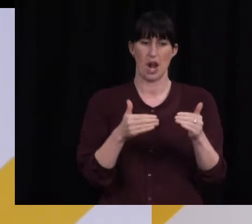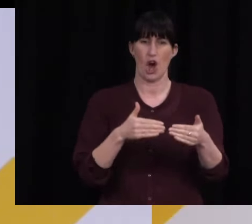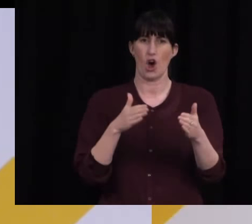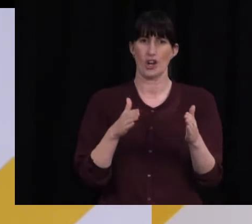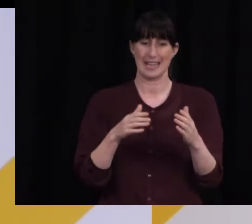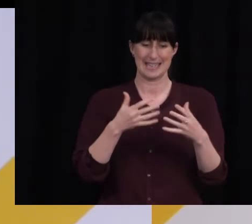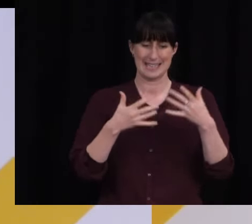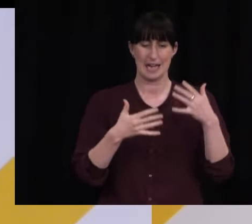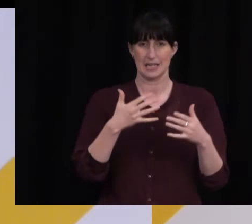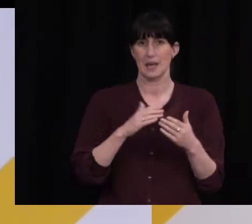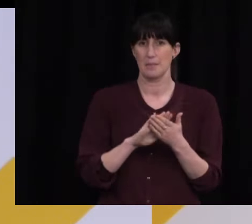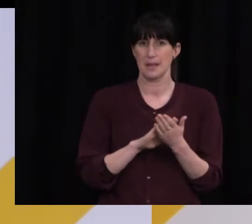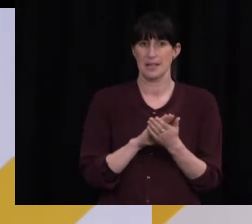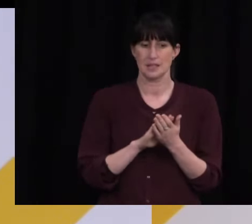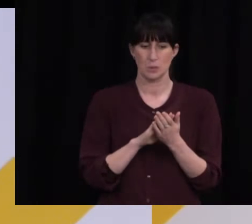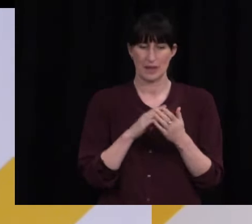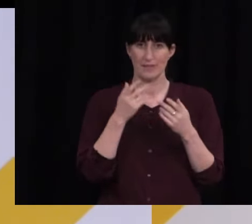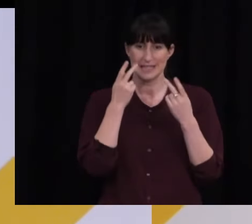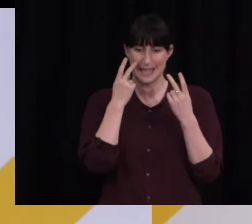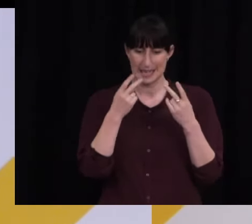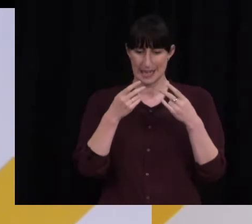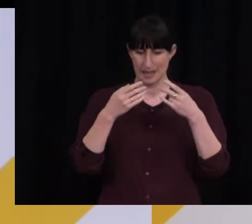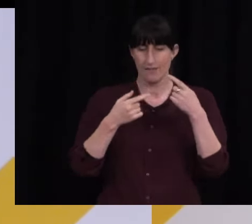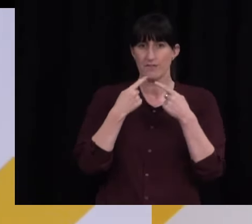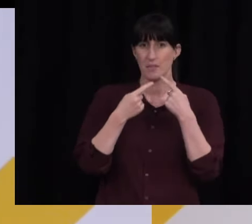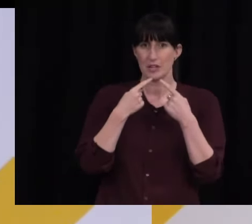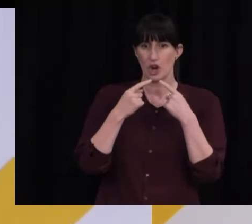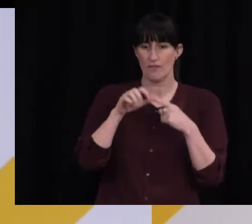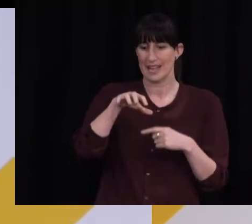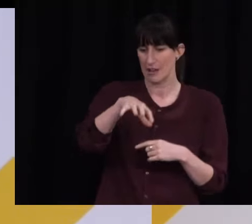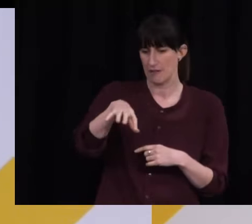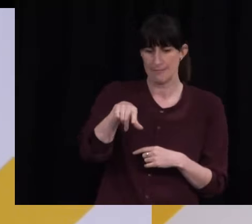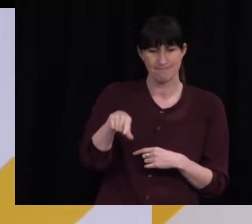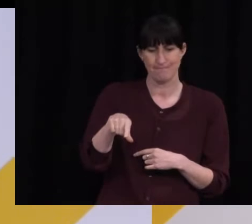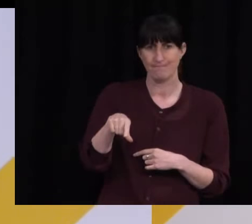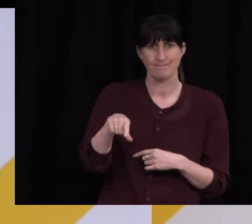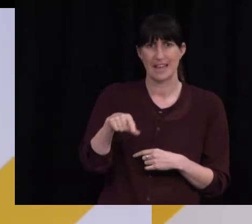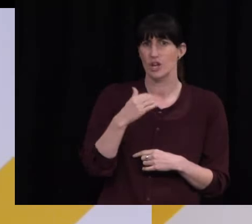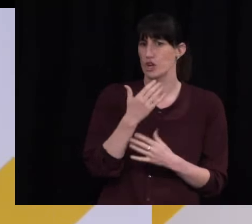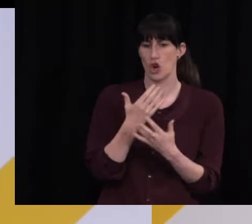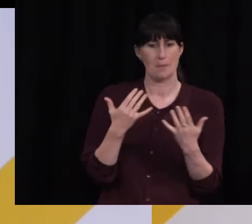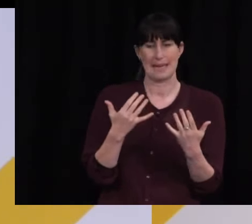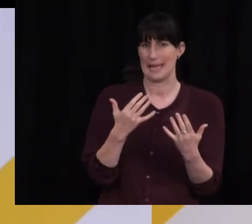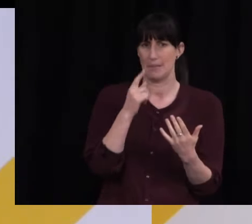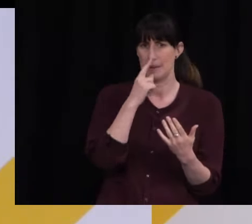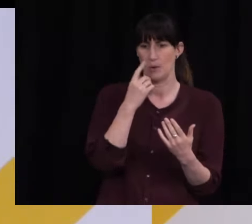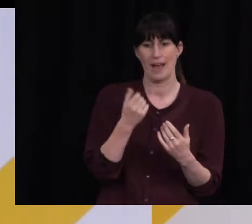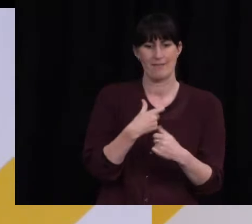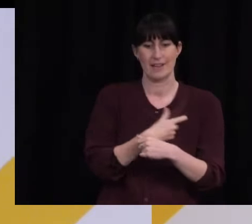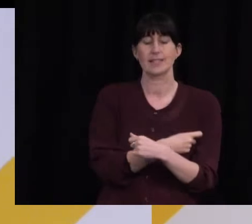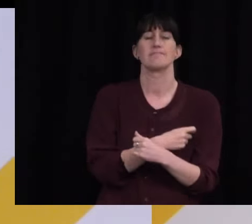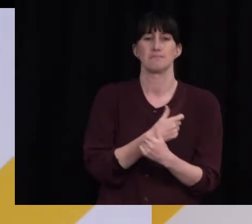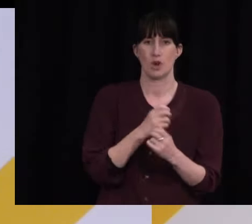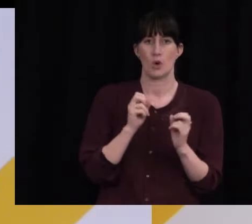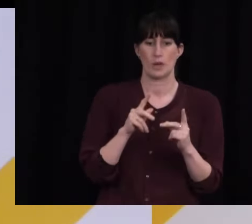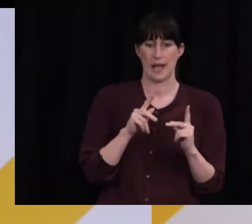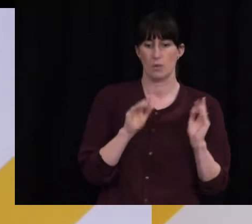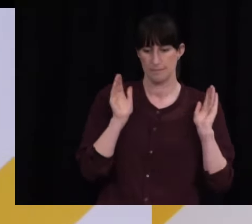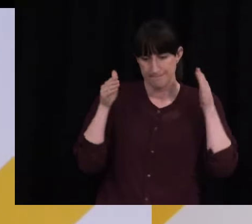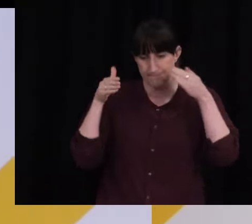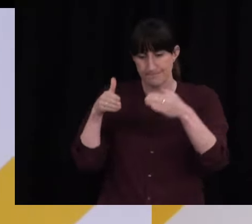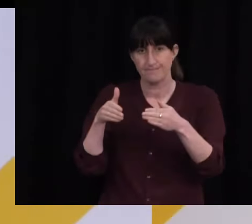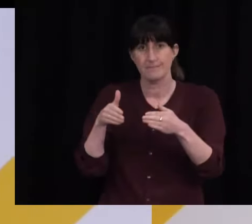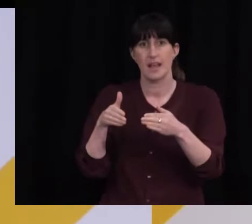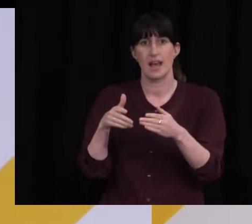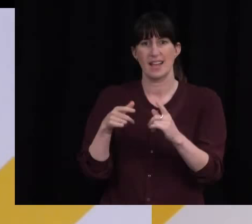rates. That's what's being used by our providers to determine the areas where they need their targeted vaccination regimes, where we're much more mobile.